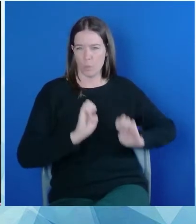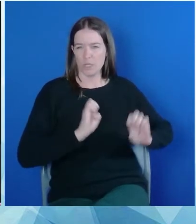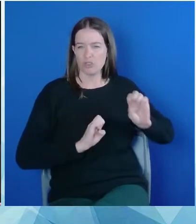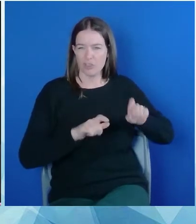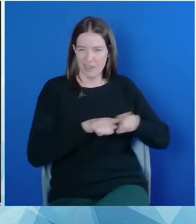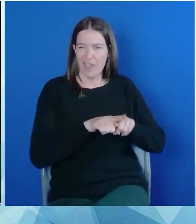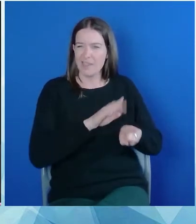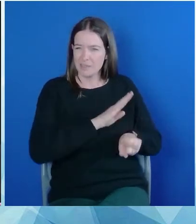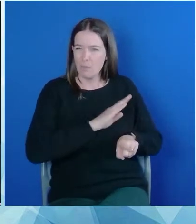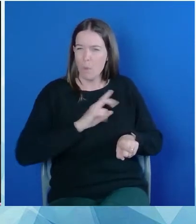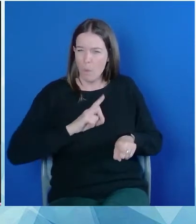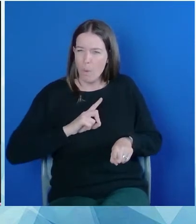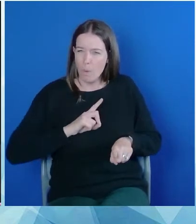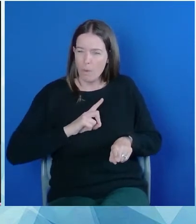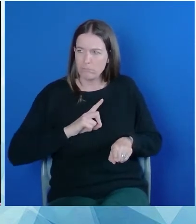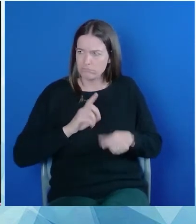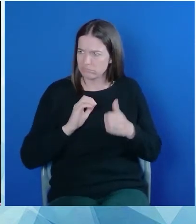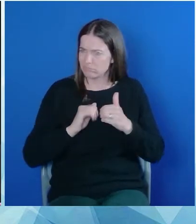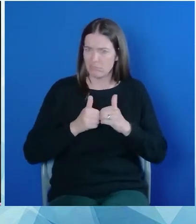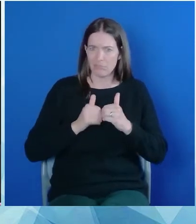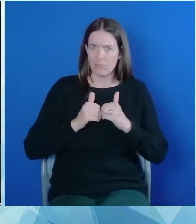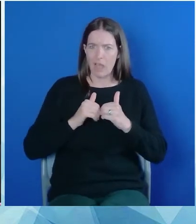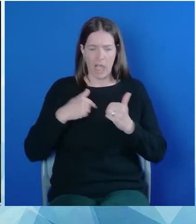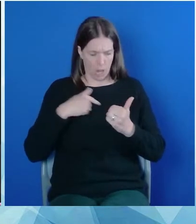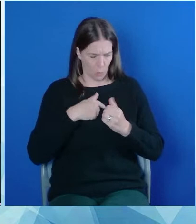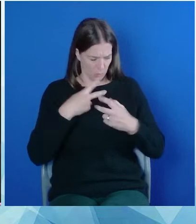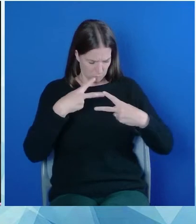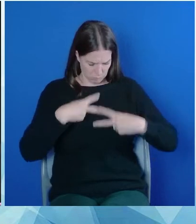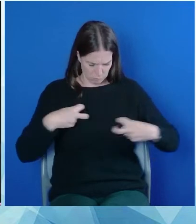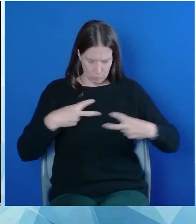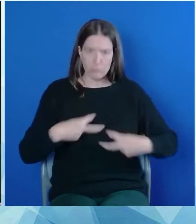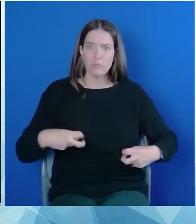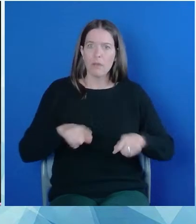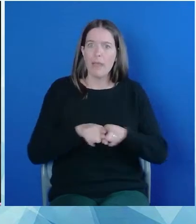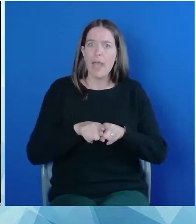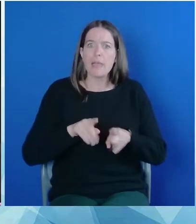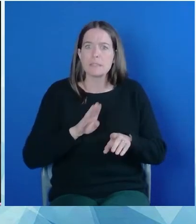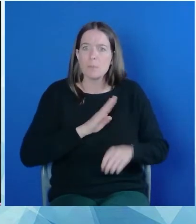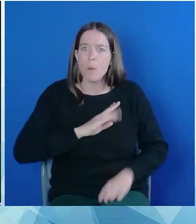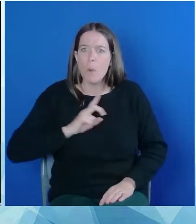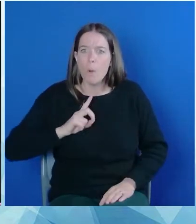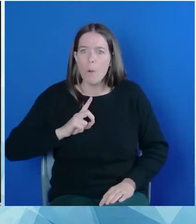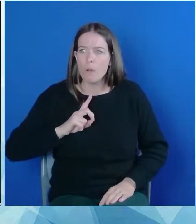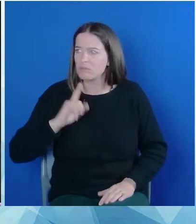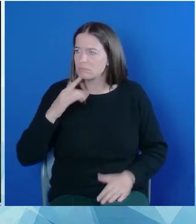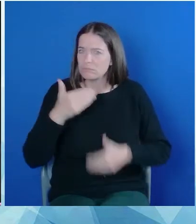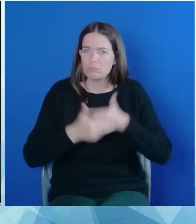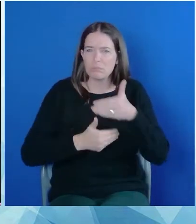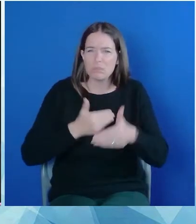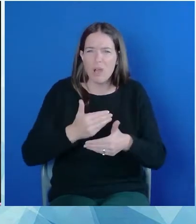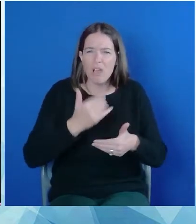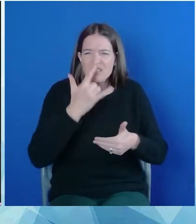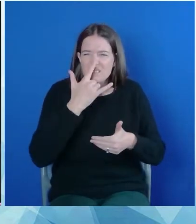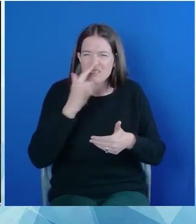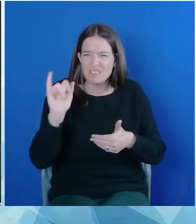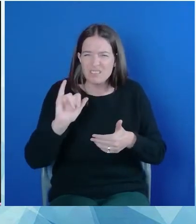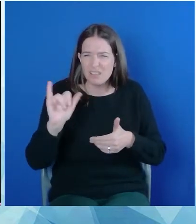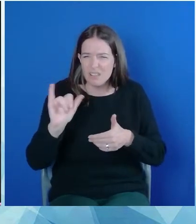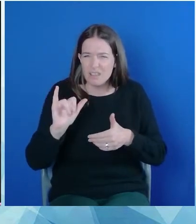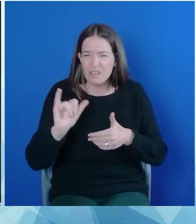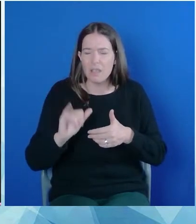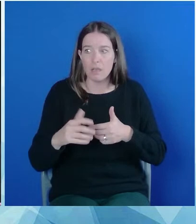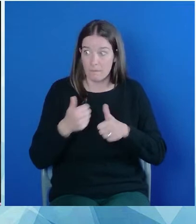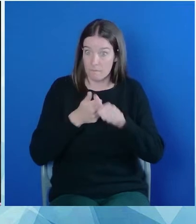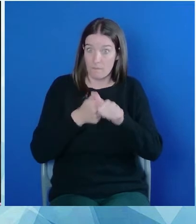how we do that. How do we do that self-evaluation as board members? What does that procedure look like? Following